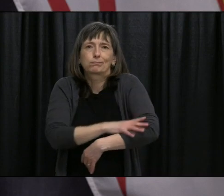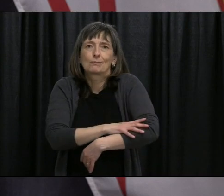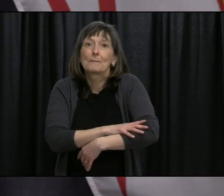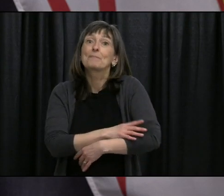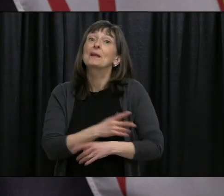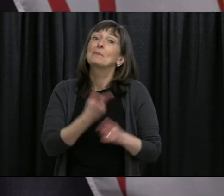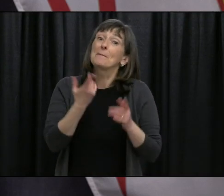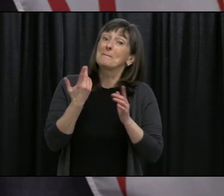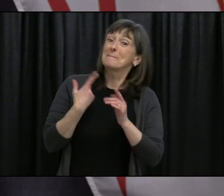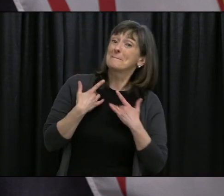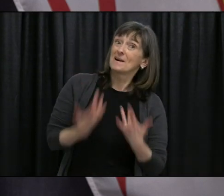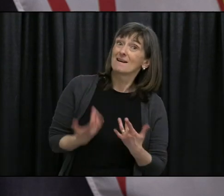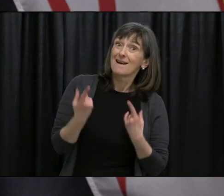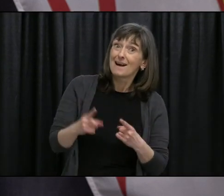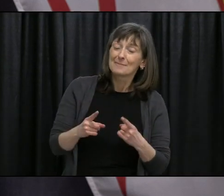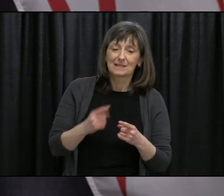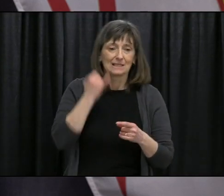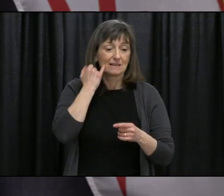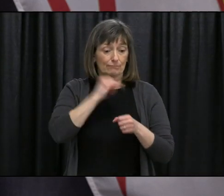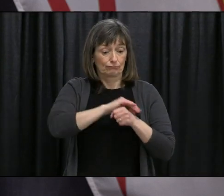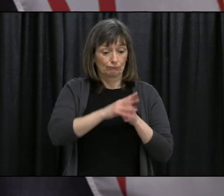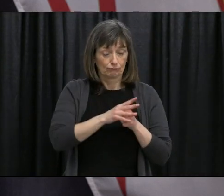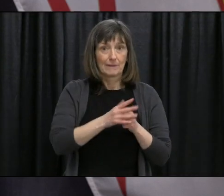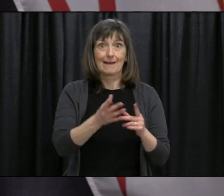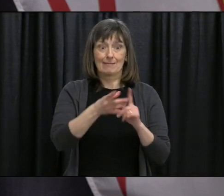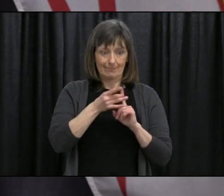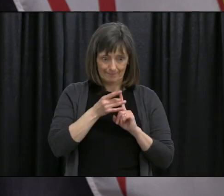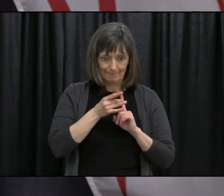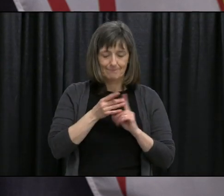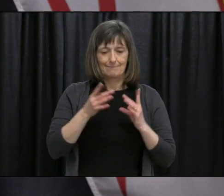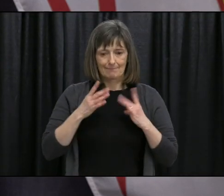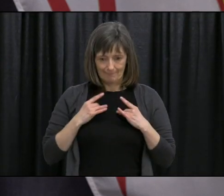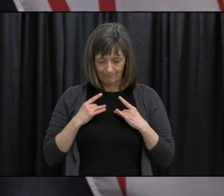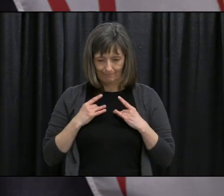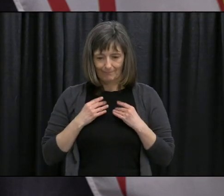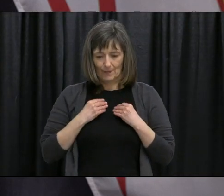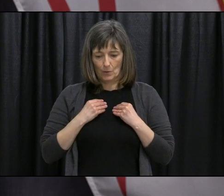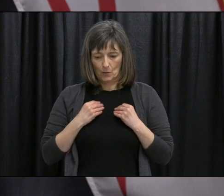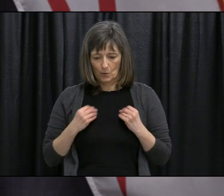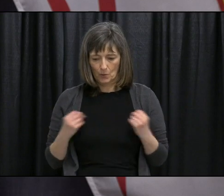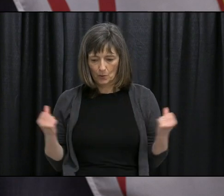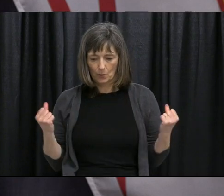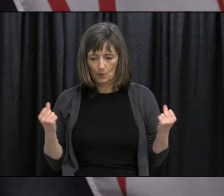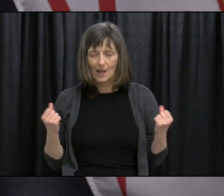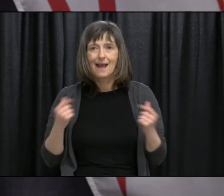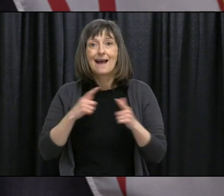phenomenon, so it's at the tail end of the viral infection. So using it as a testing